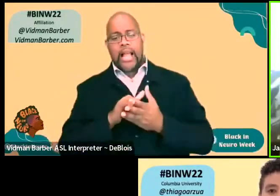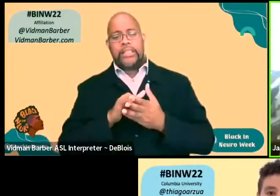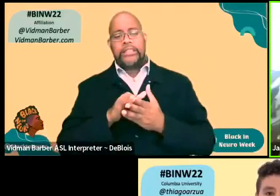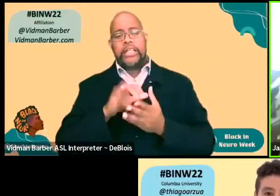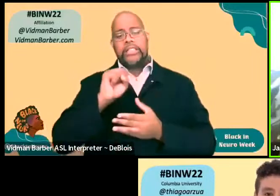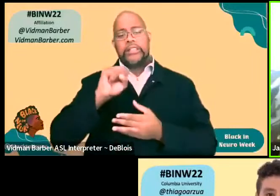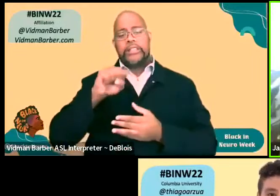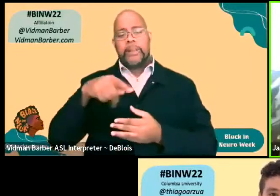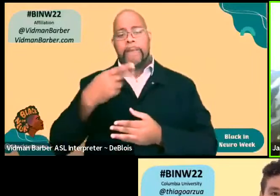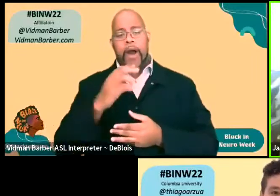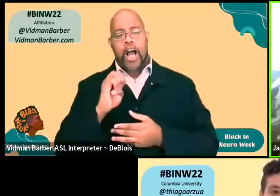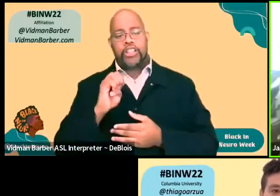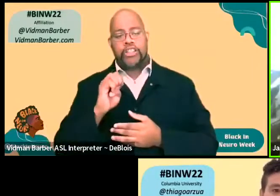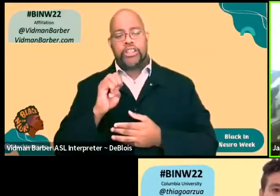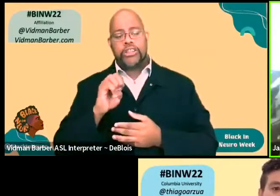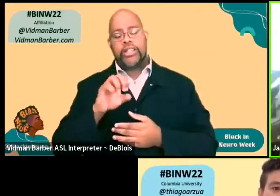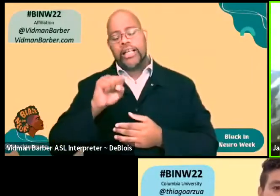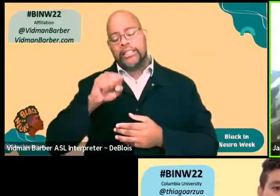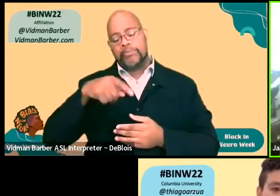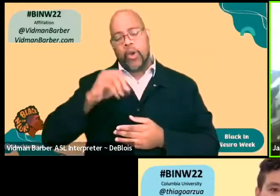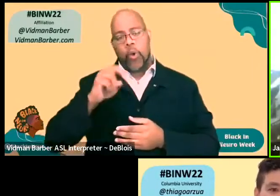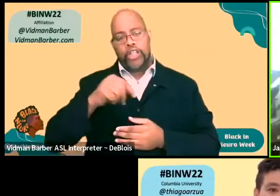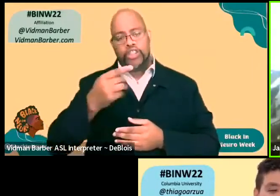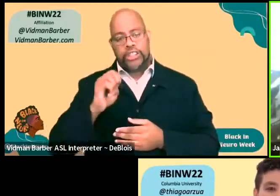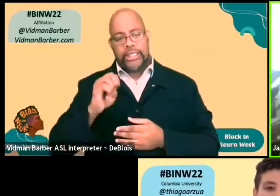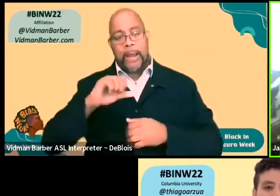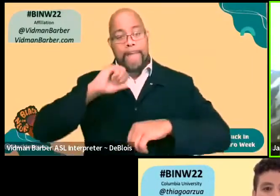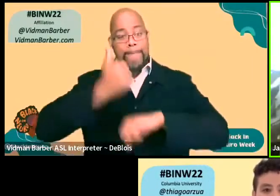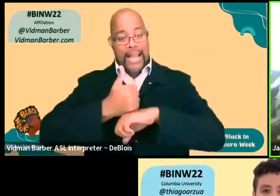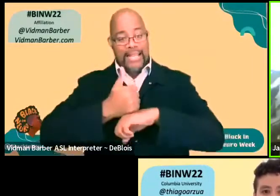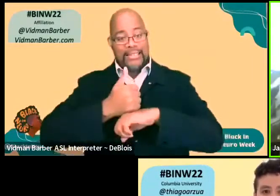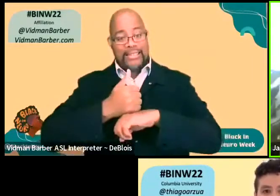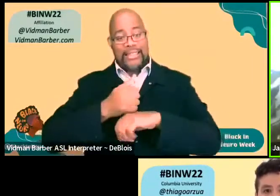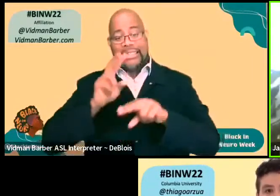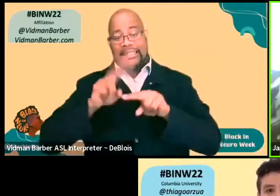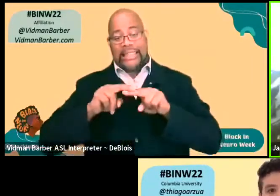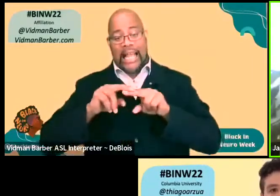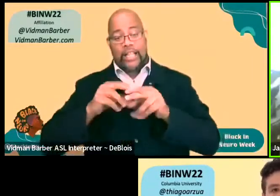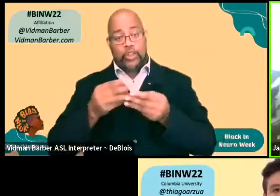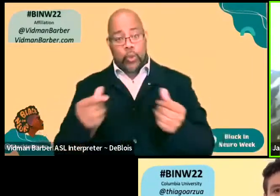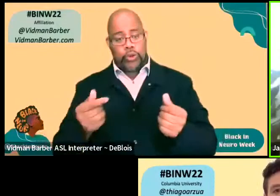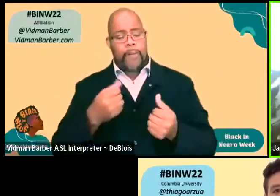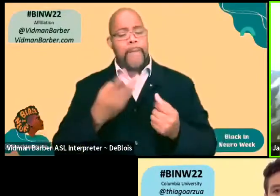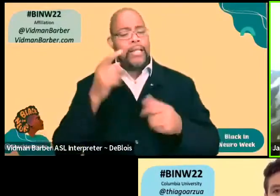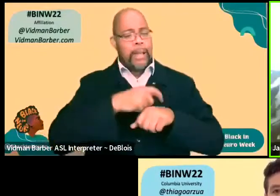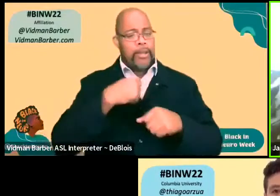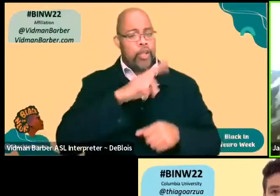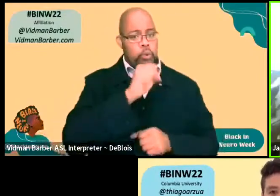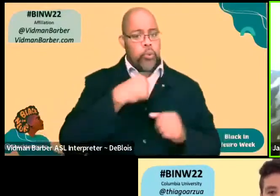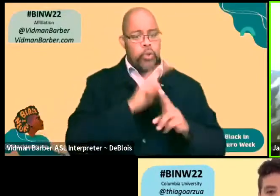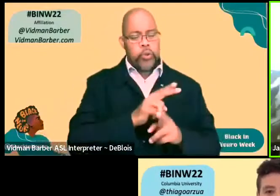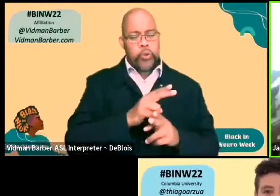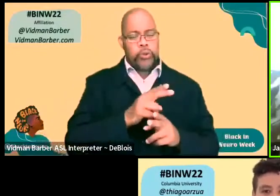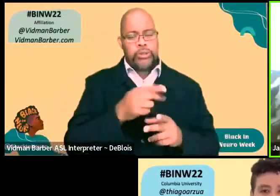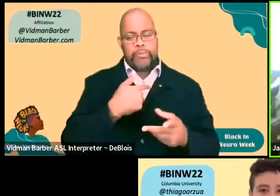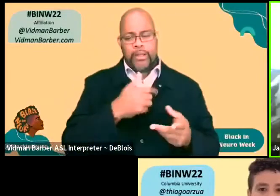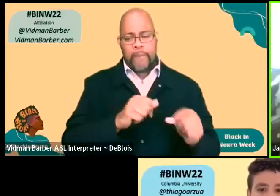sponge-based saline solution. So, in the US, we a lot of times use,